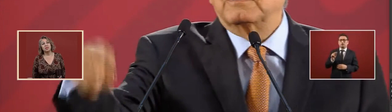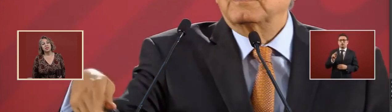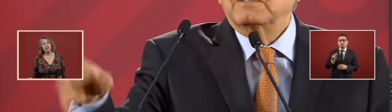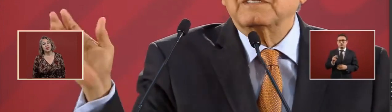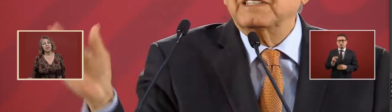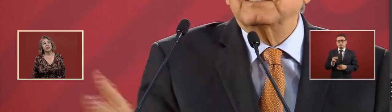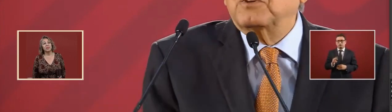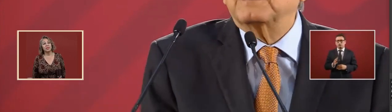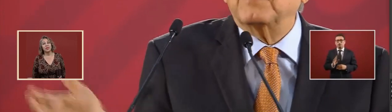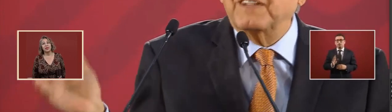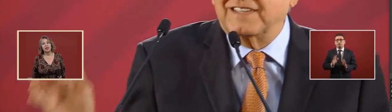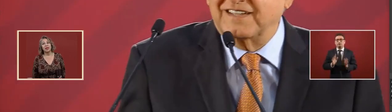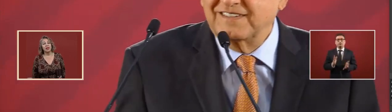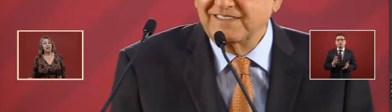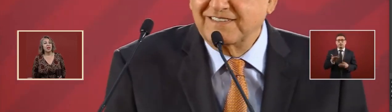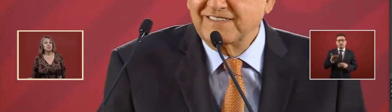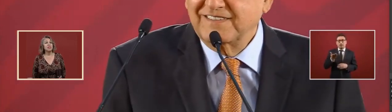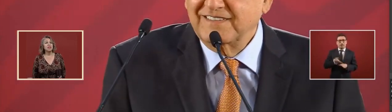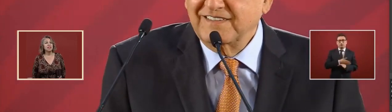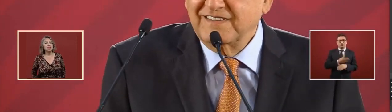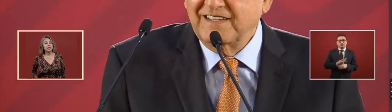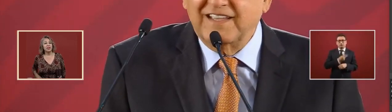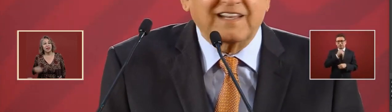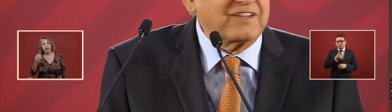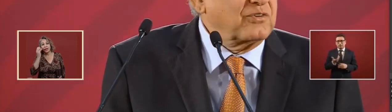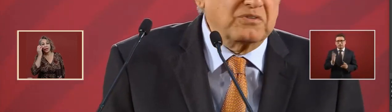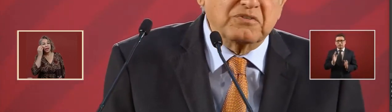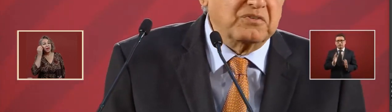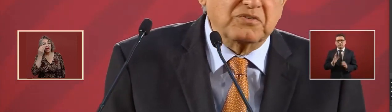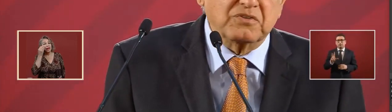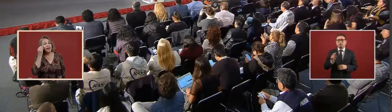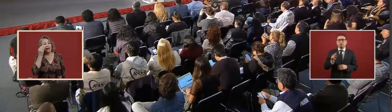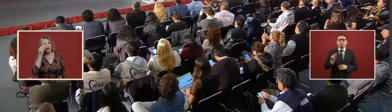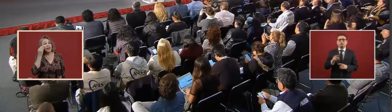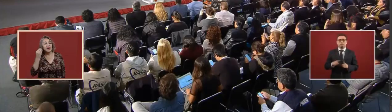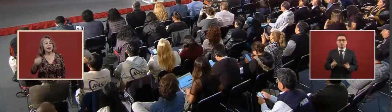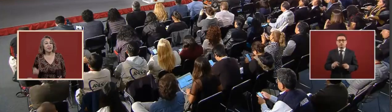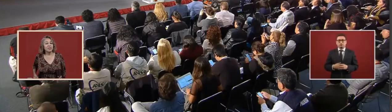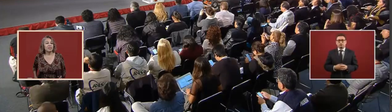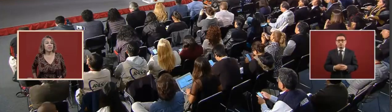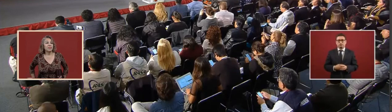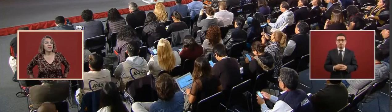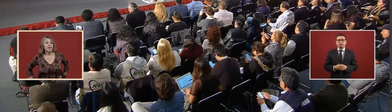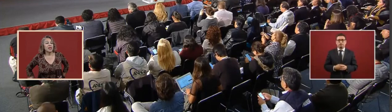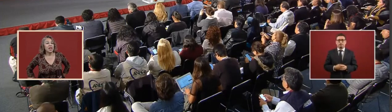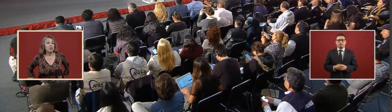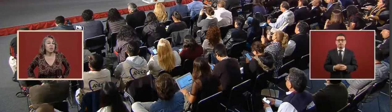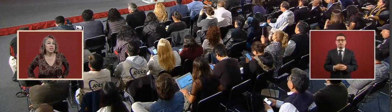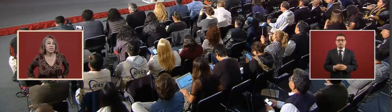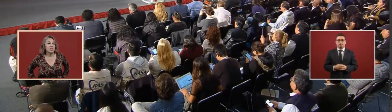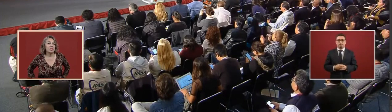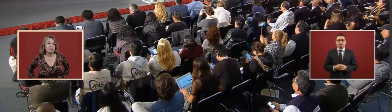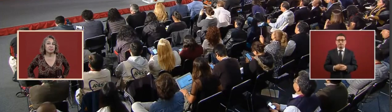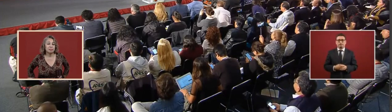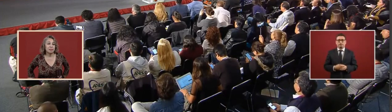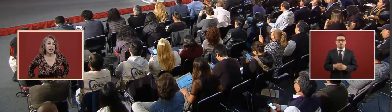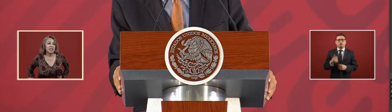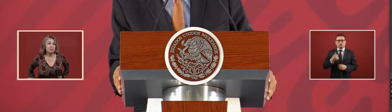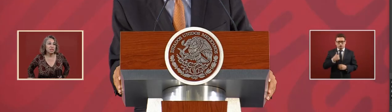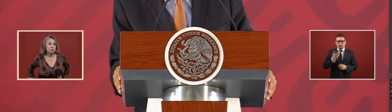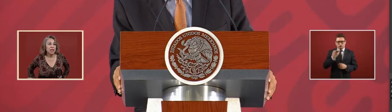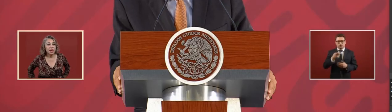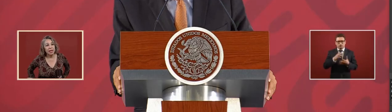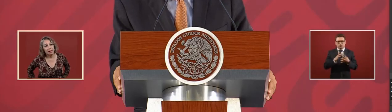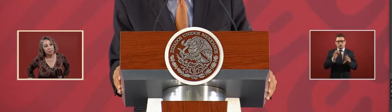no. Ni, no hacía falta. It wasn't necessary. Era, no. Este era. It was. Se los explico. As